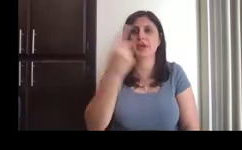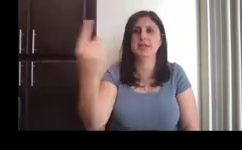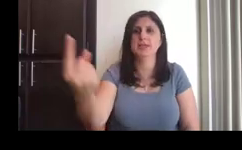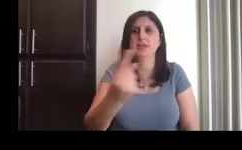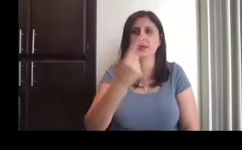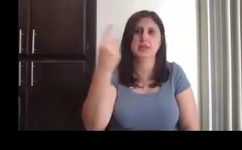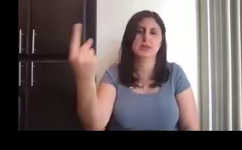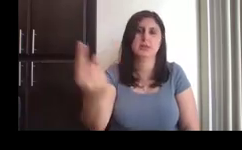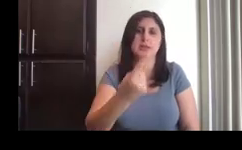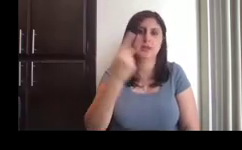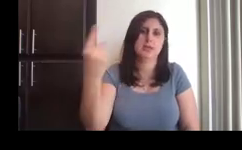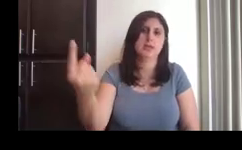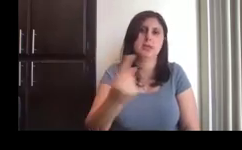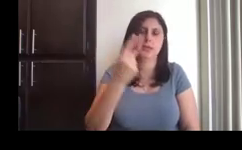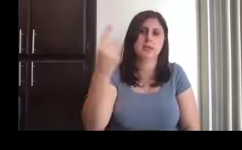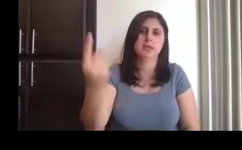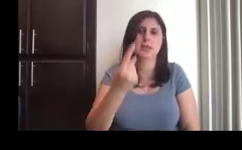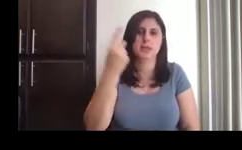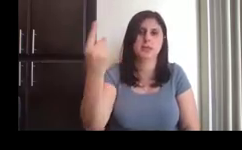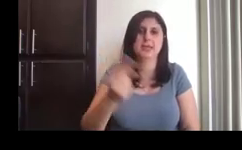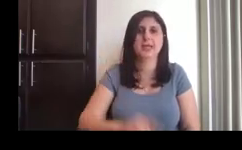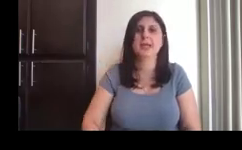body, always.